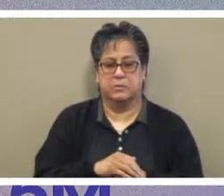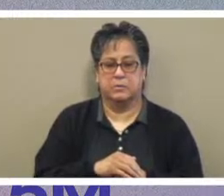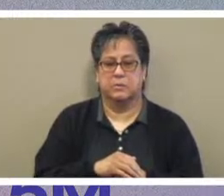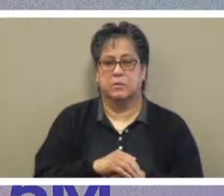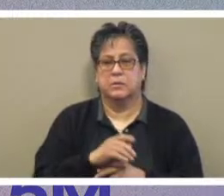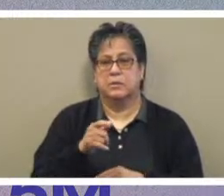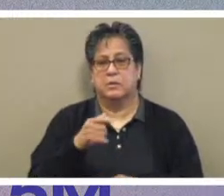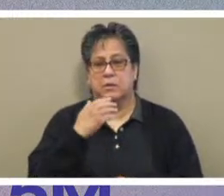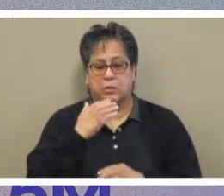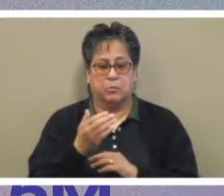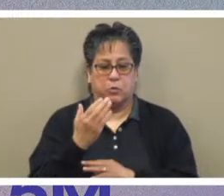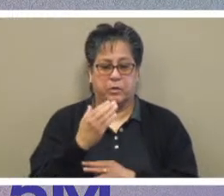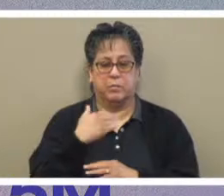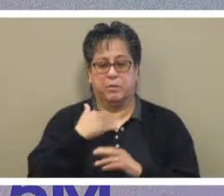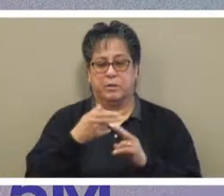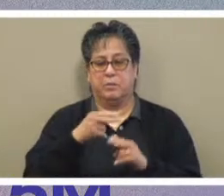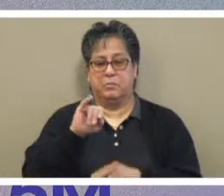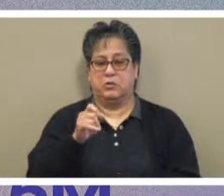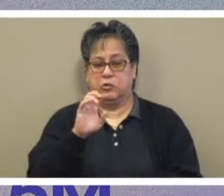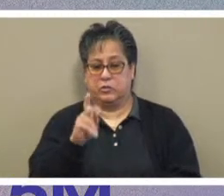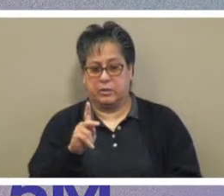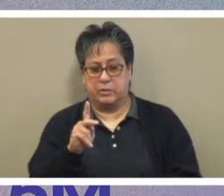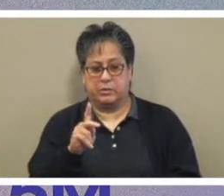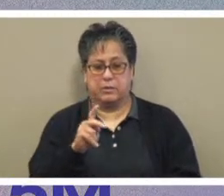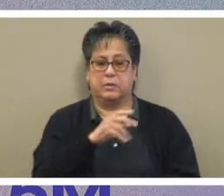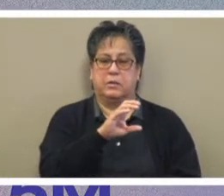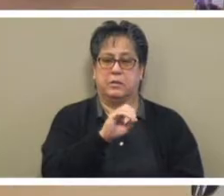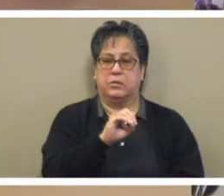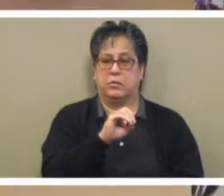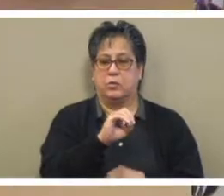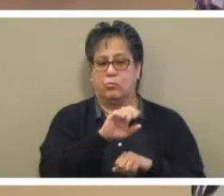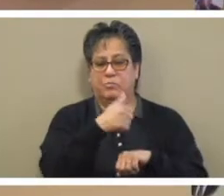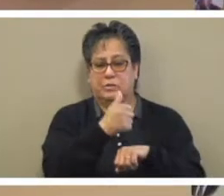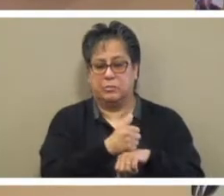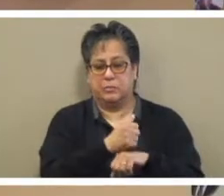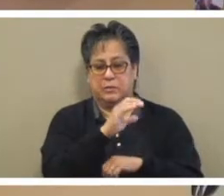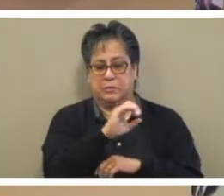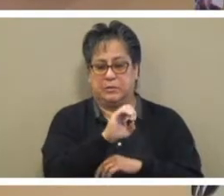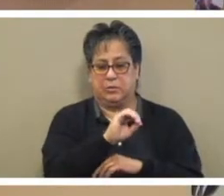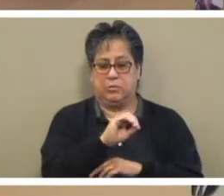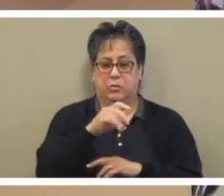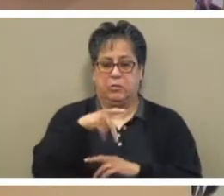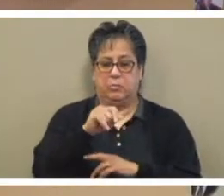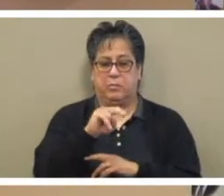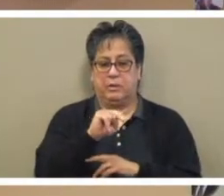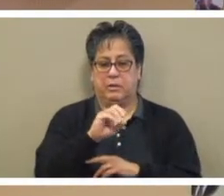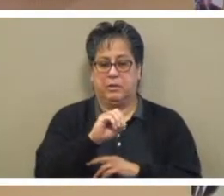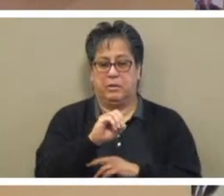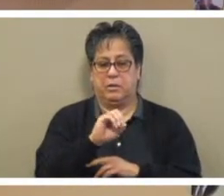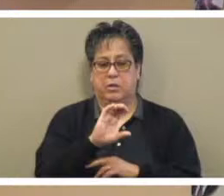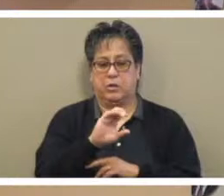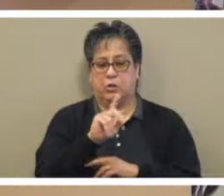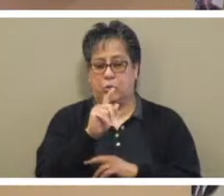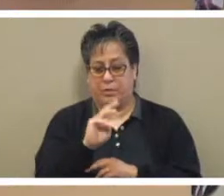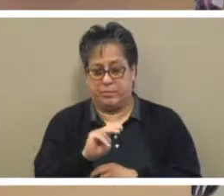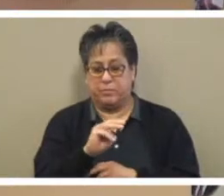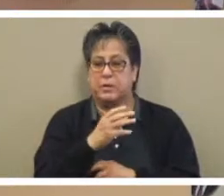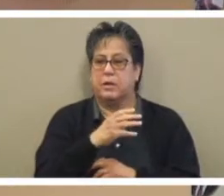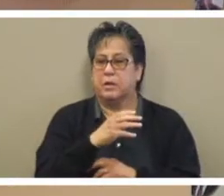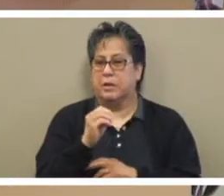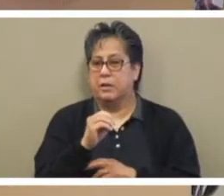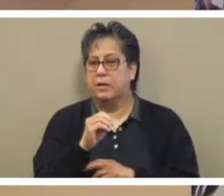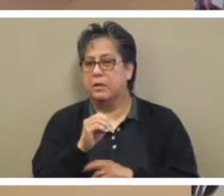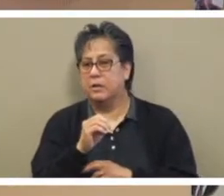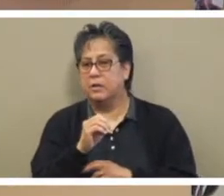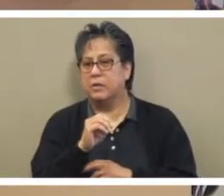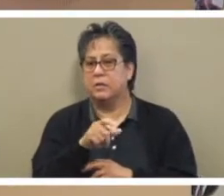Good morning, Mayor and Council. My name is Jack Leverage, and I'm the co-founder and CEO of Panoculum, and I'm also the co-president of Stanford Angels